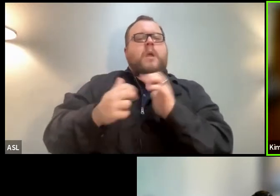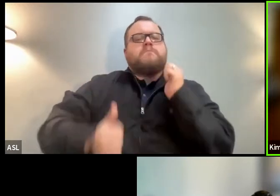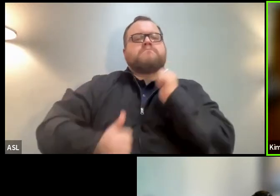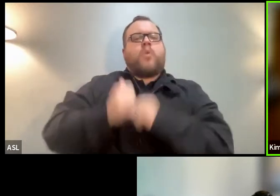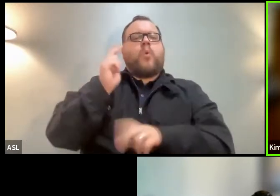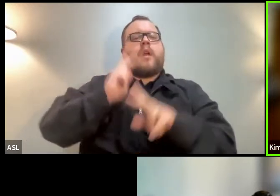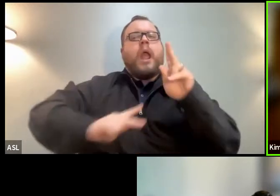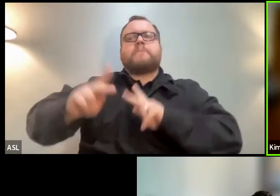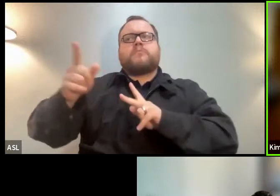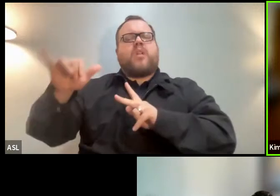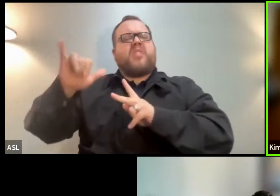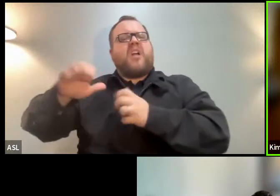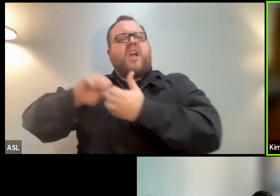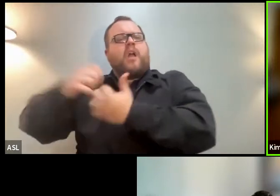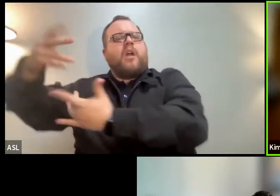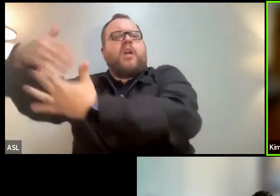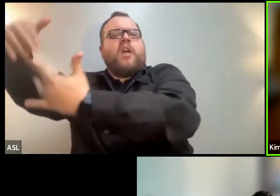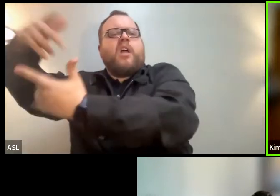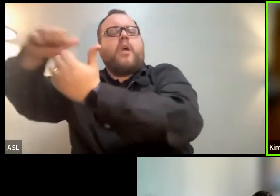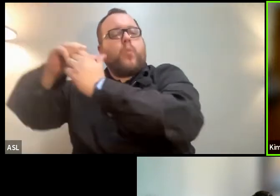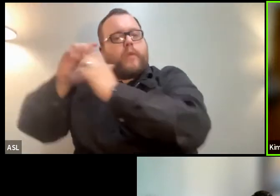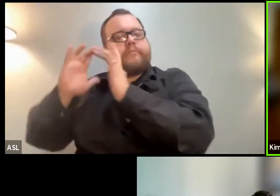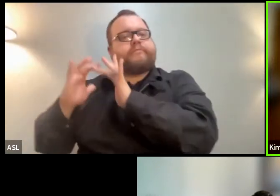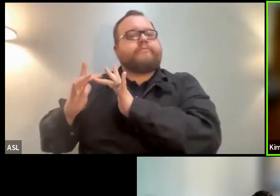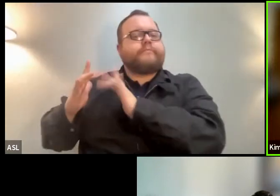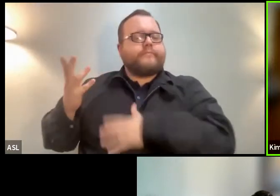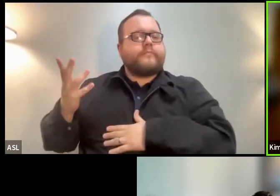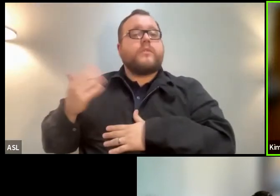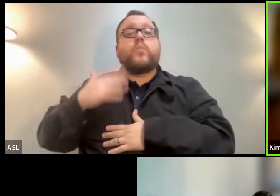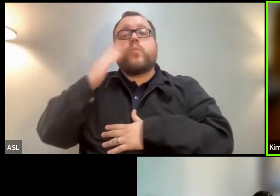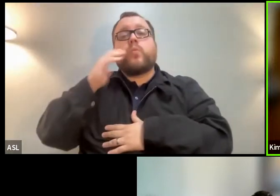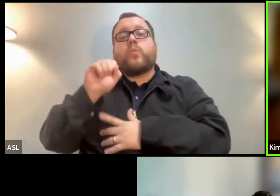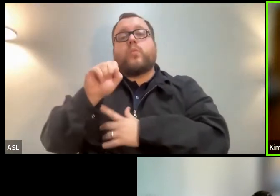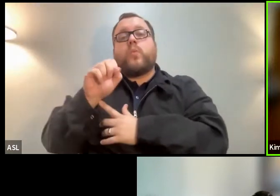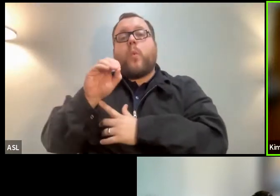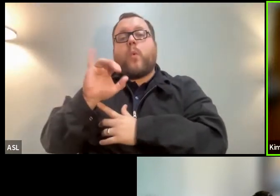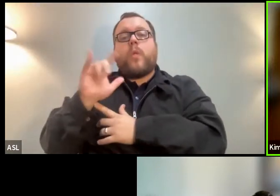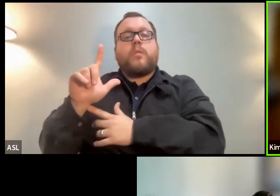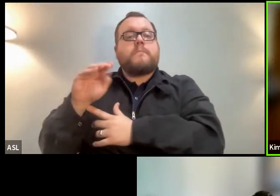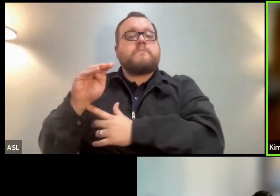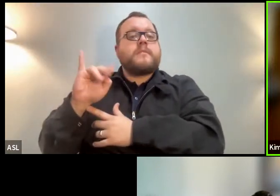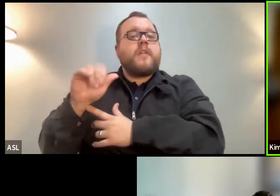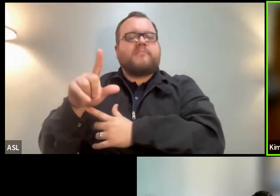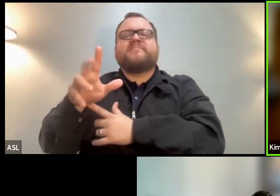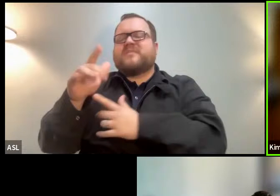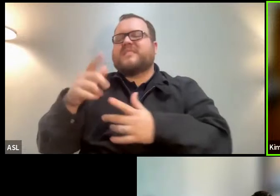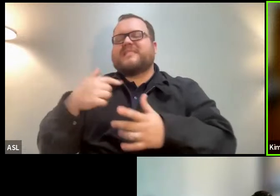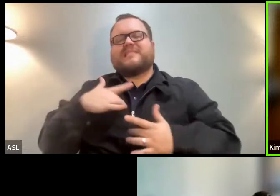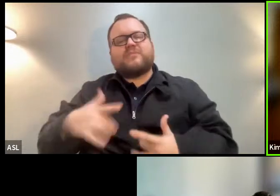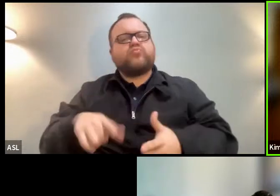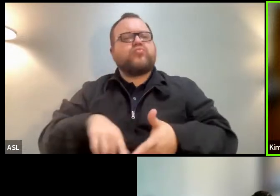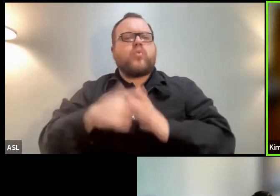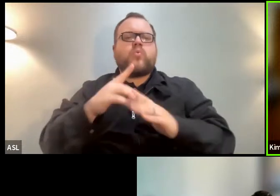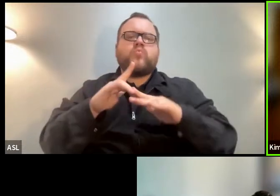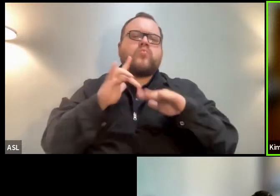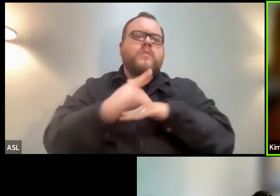getting along. And we also know that social media is introduced at a pretty young age at this point too. So we talk a lot